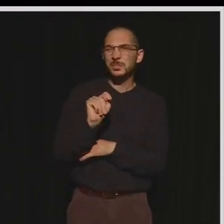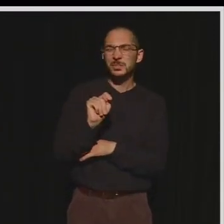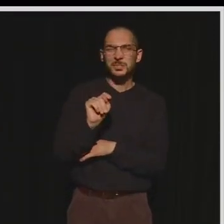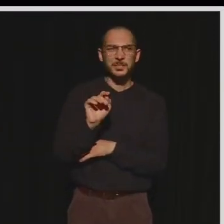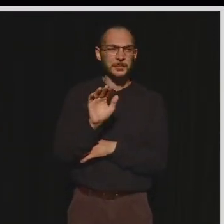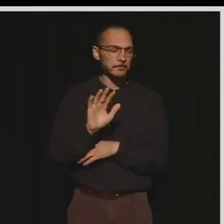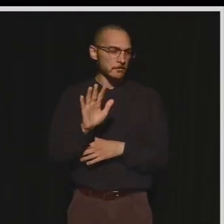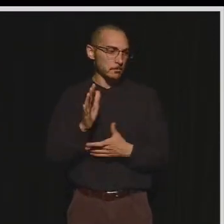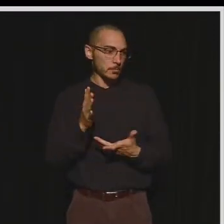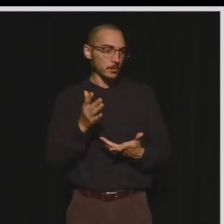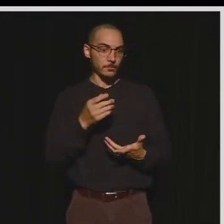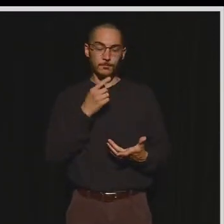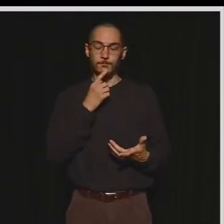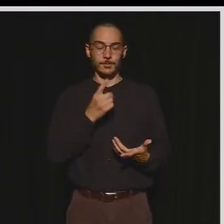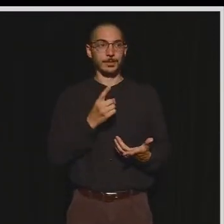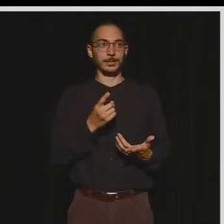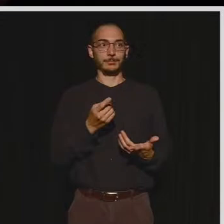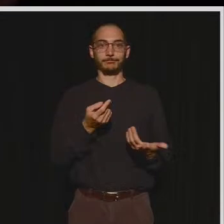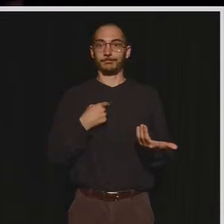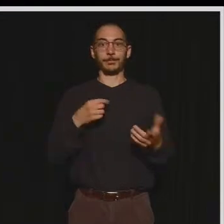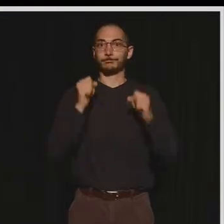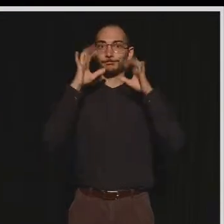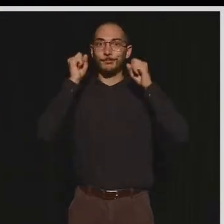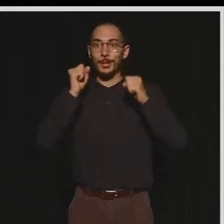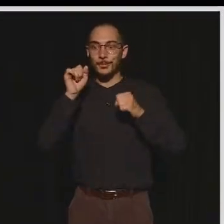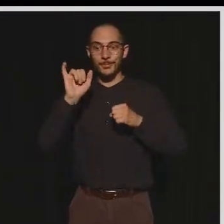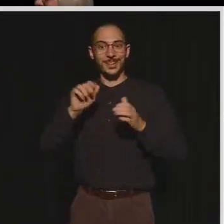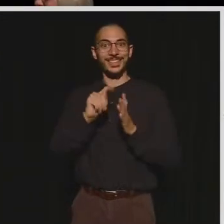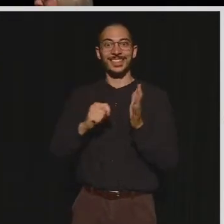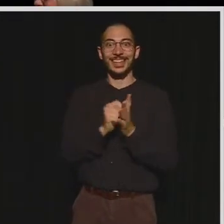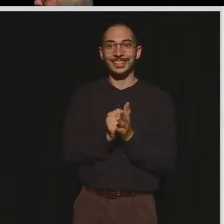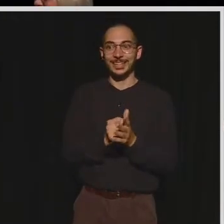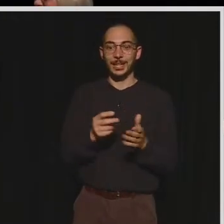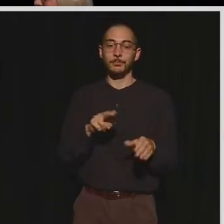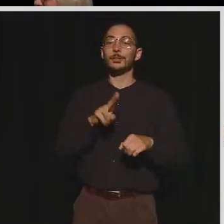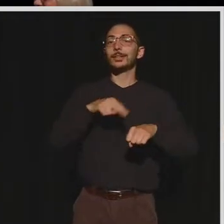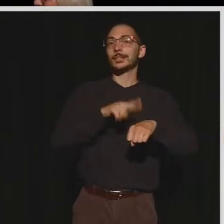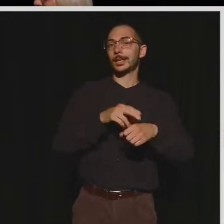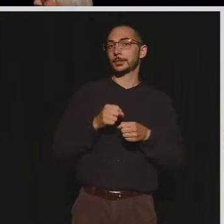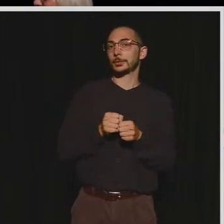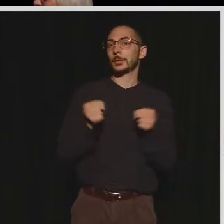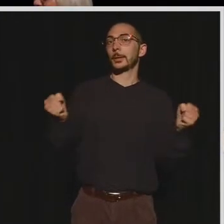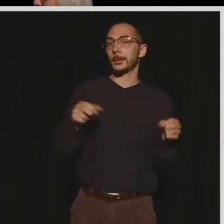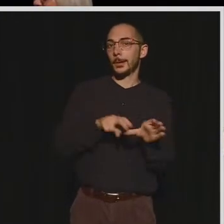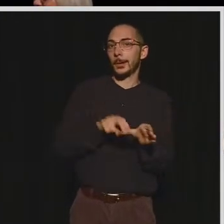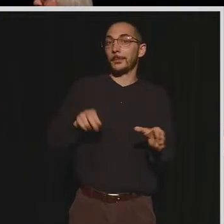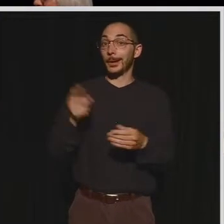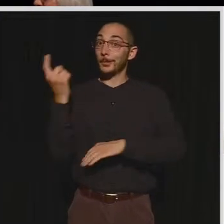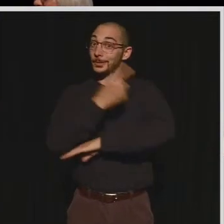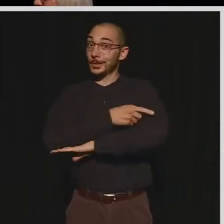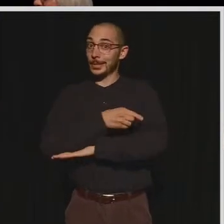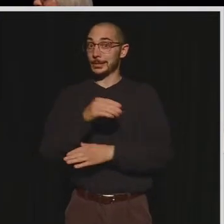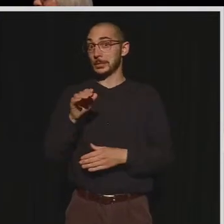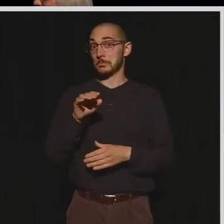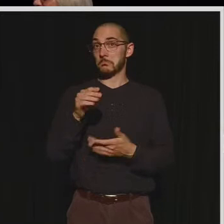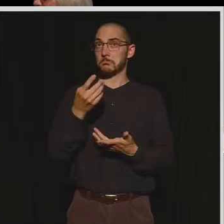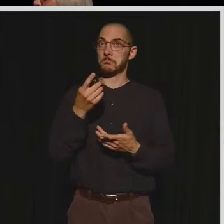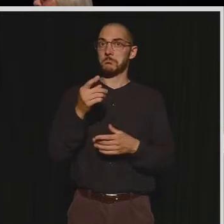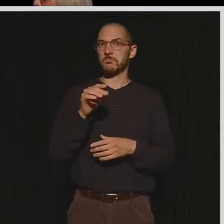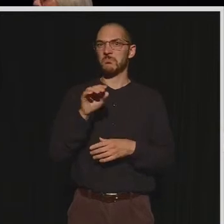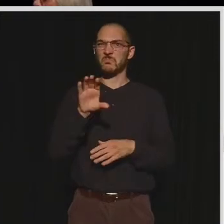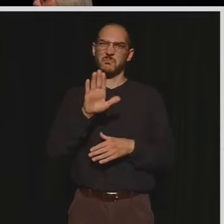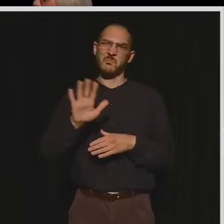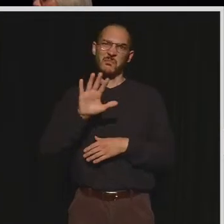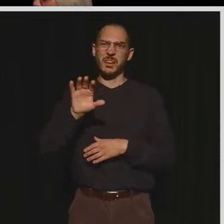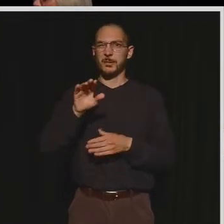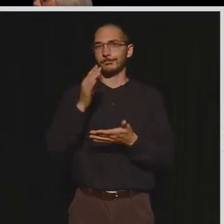National Coming Out Day. I was like, the universe works in mysterious ways. But when I first came out to them, the first thing they said